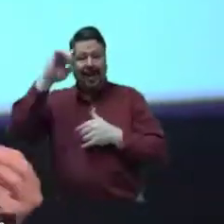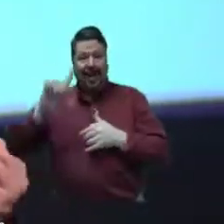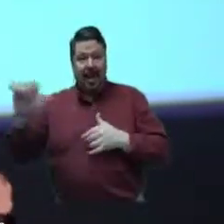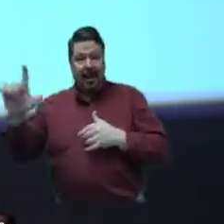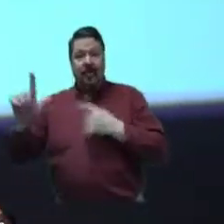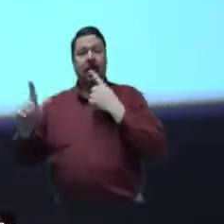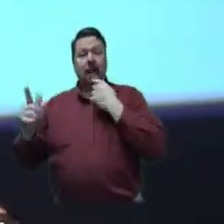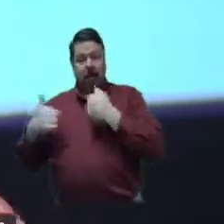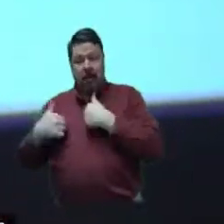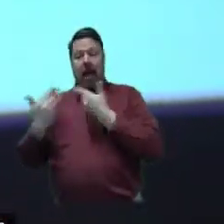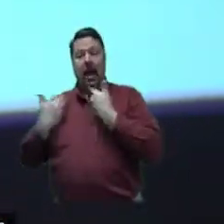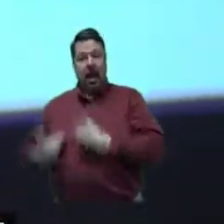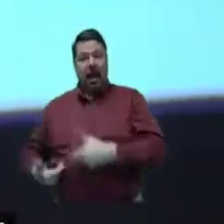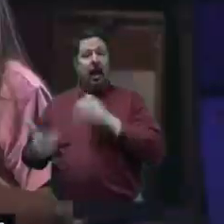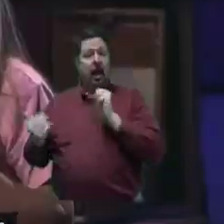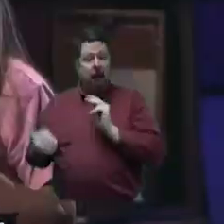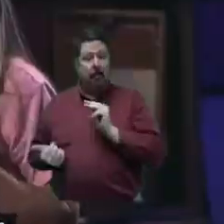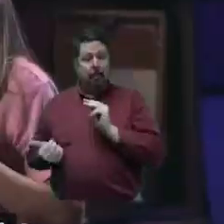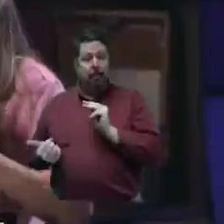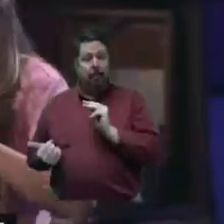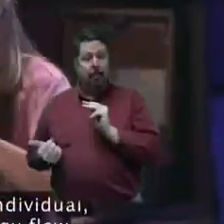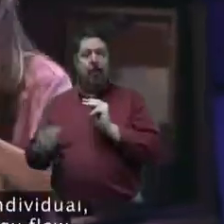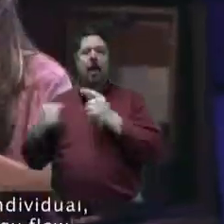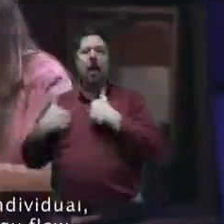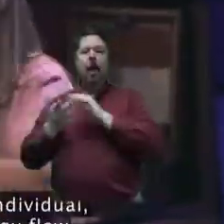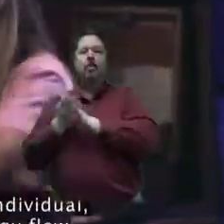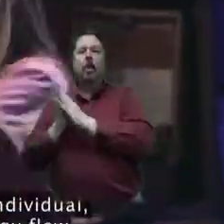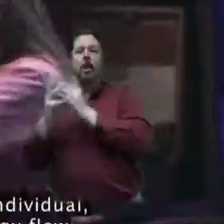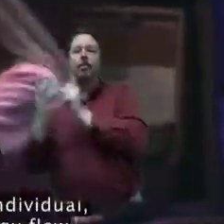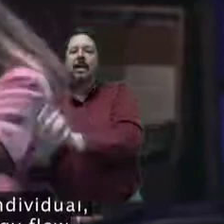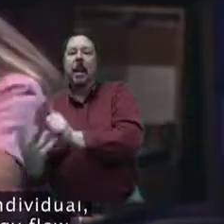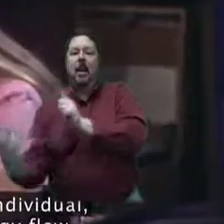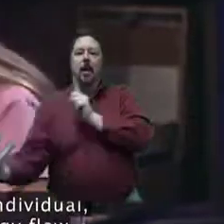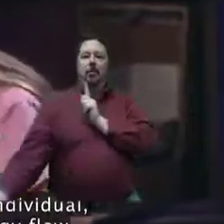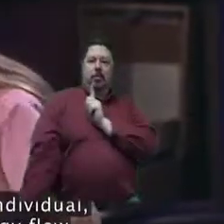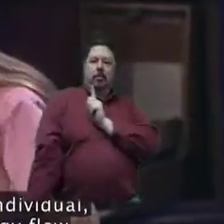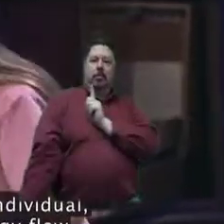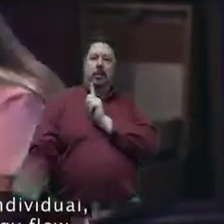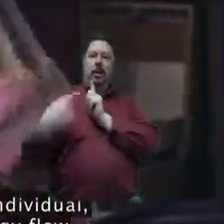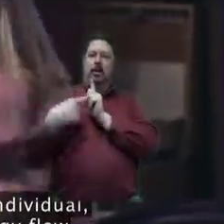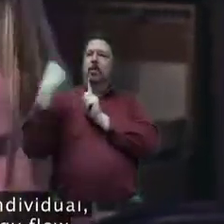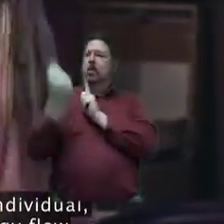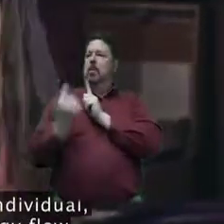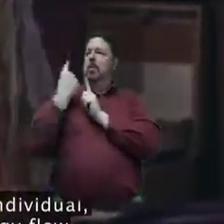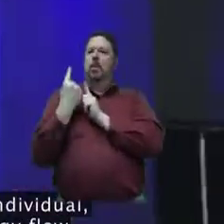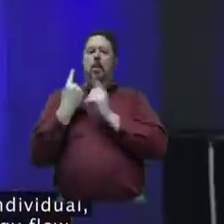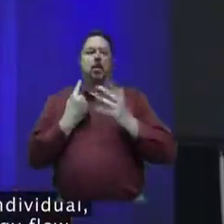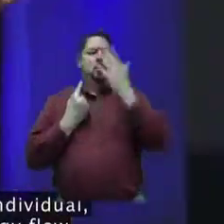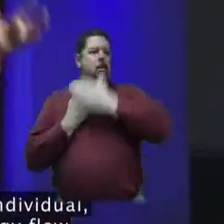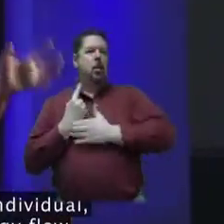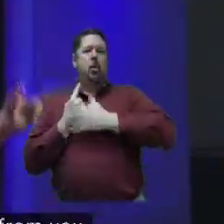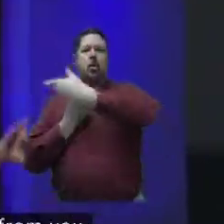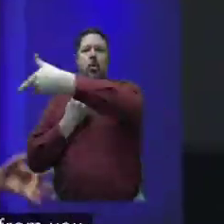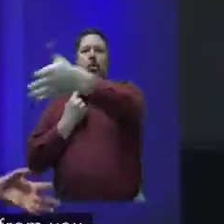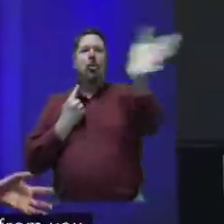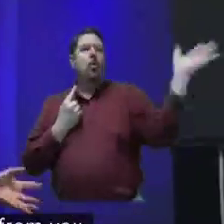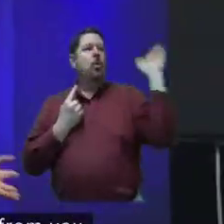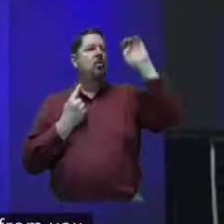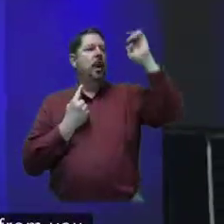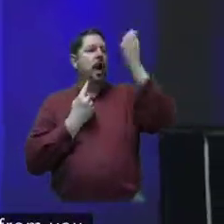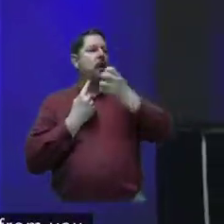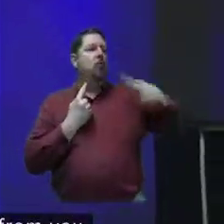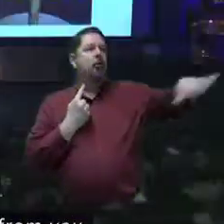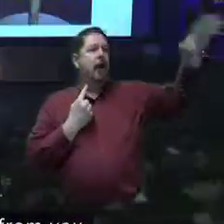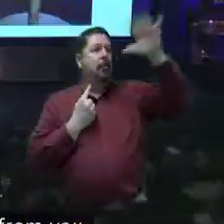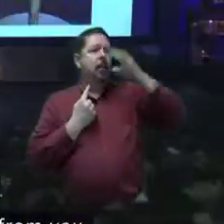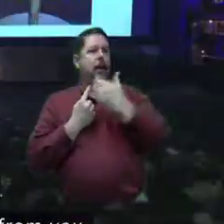hemisphere says to me, I am, I become separate. I become a single, solid individual, separate from the energy flow